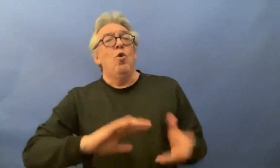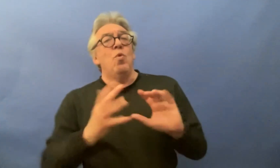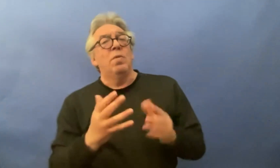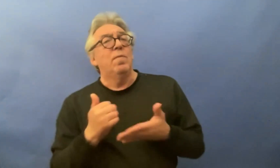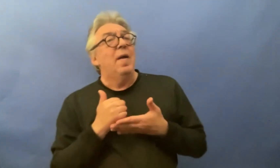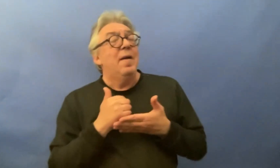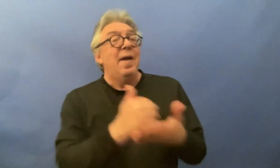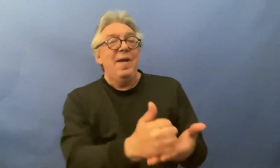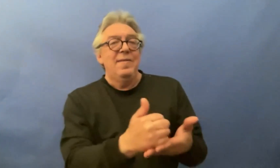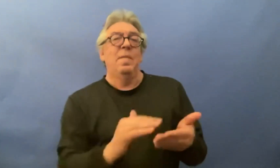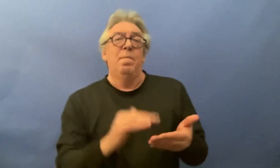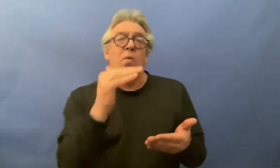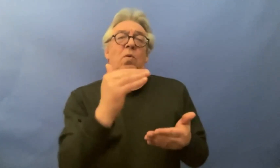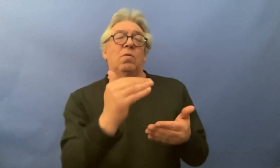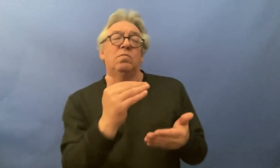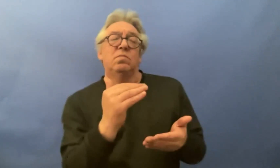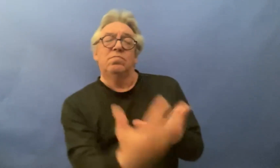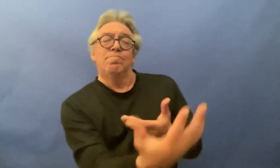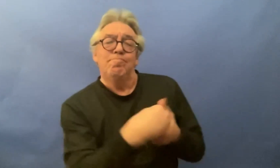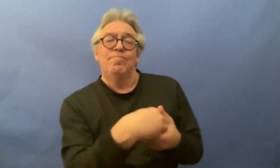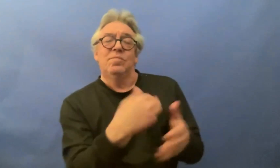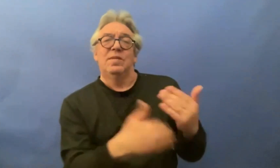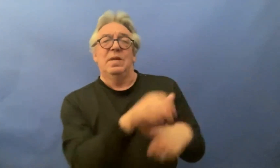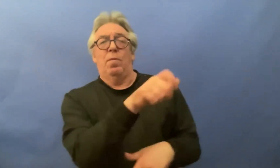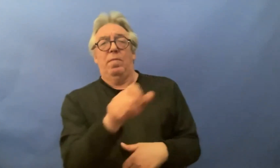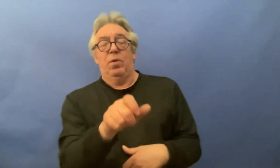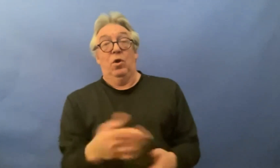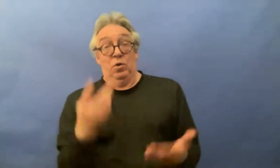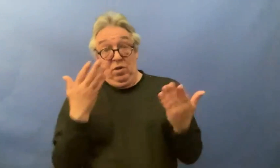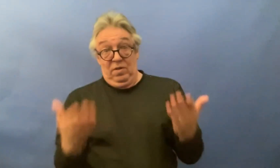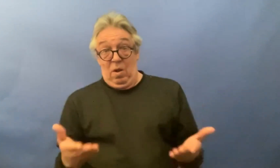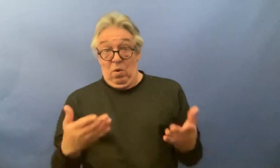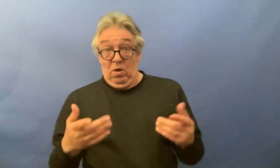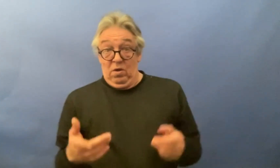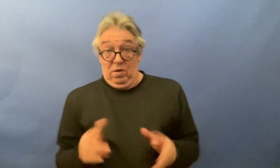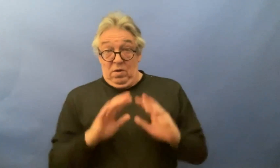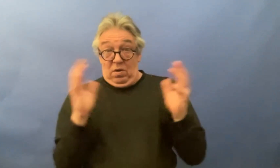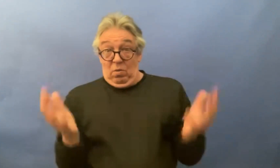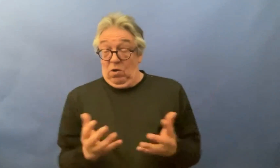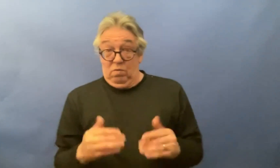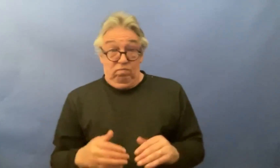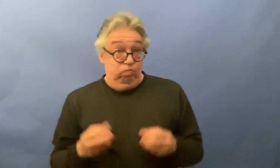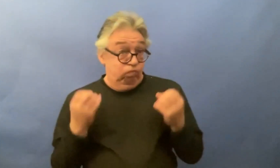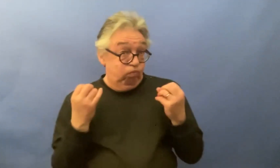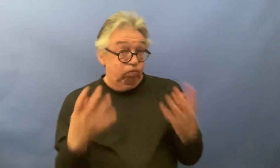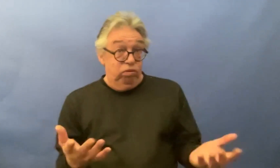As you know, within this humanitarian crisis, there is a huge need for humanitarian assistance.